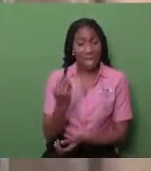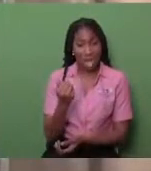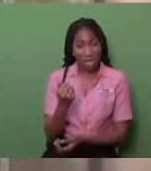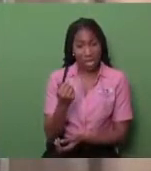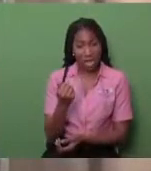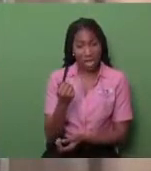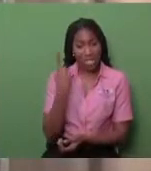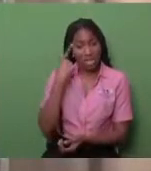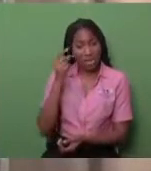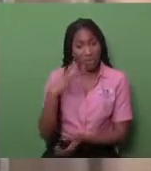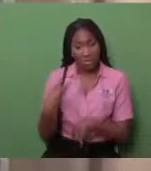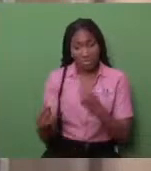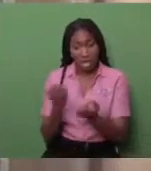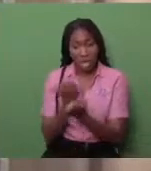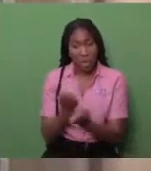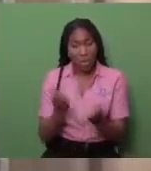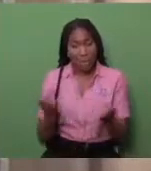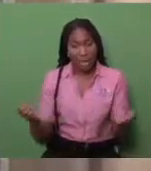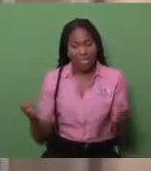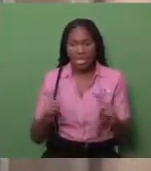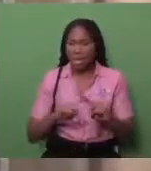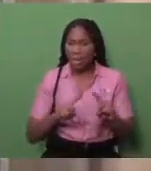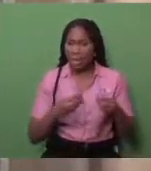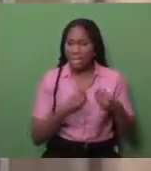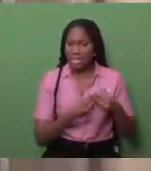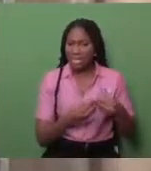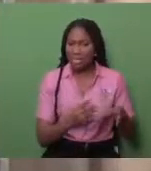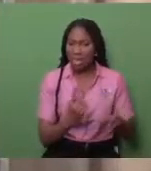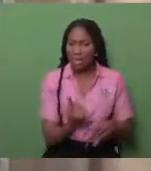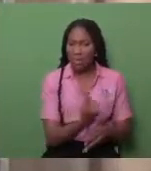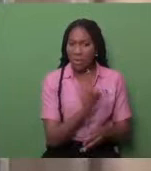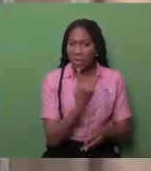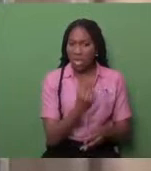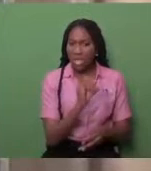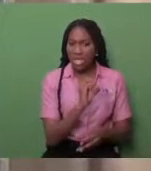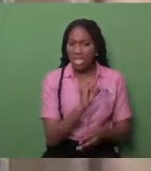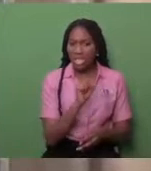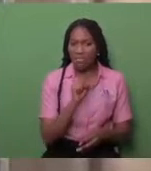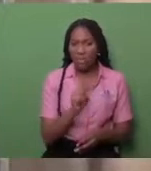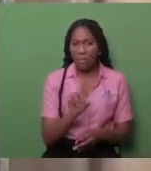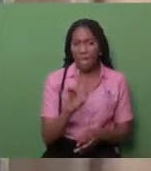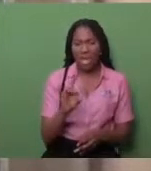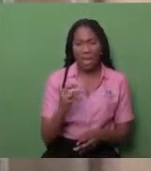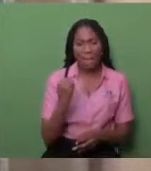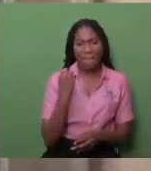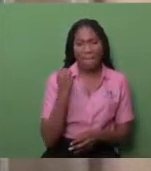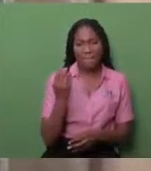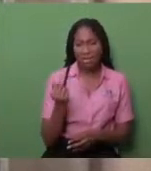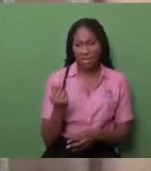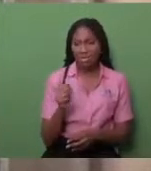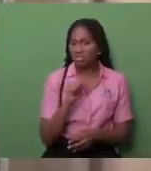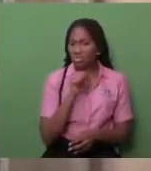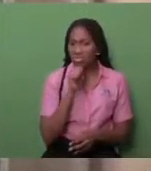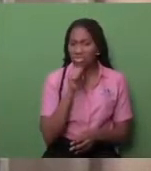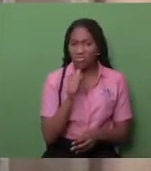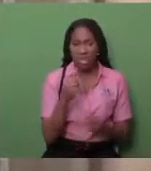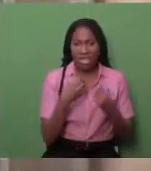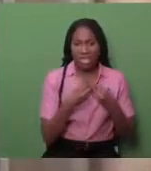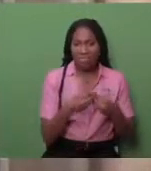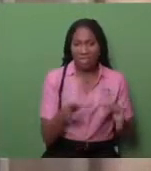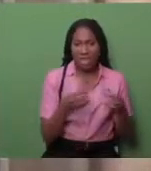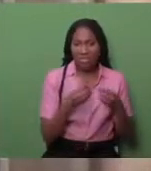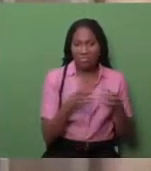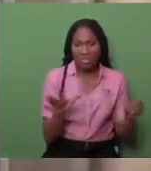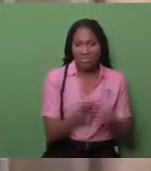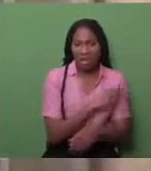yellow book showed they spent only $0.8 million of that allocation. So you come in the budget and you know it's big numbers, but then you